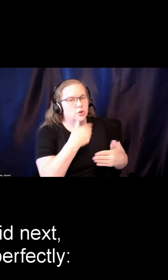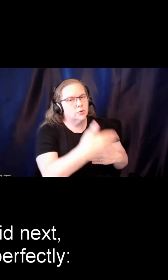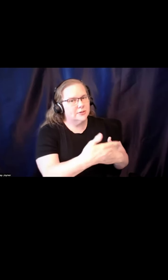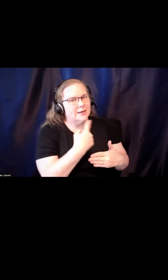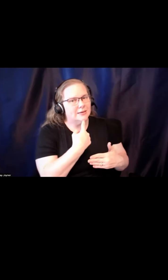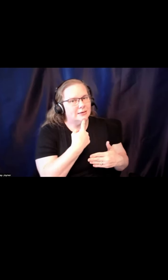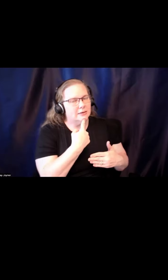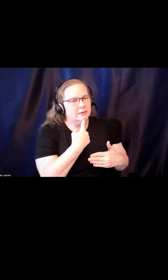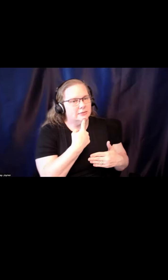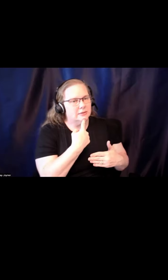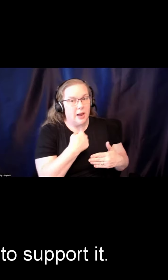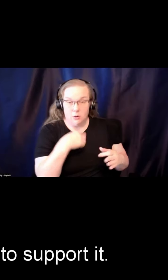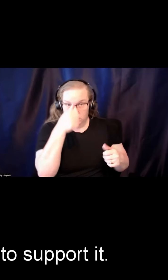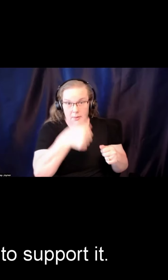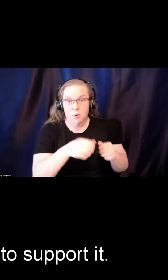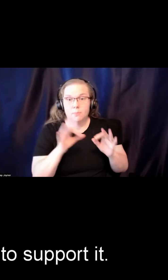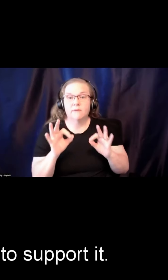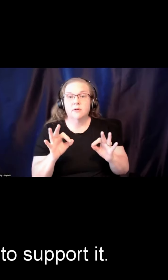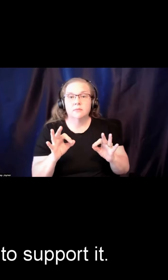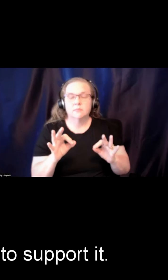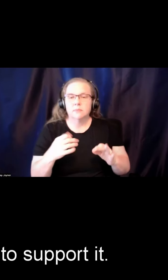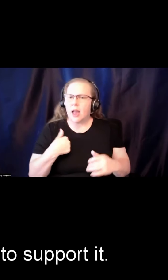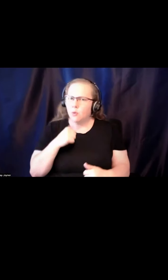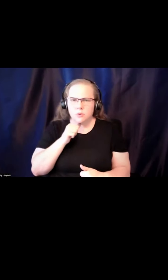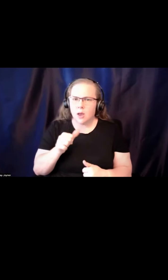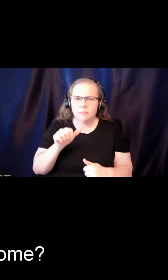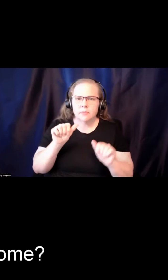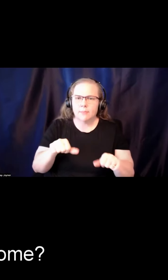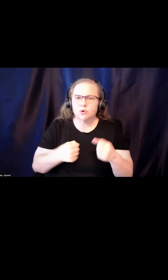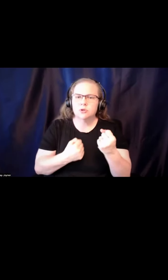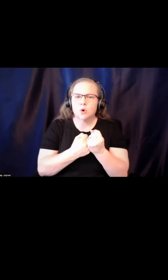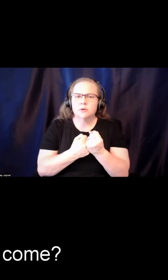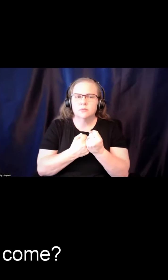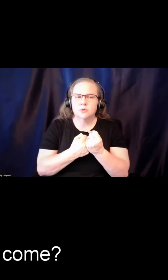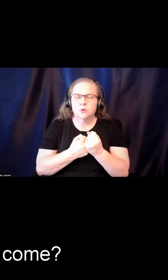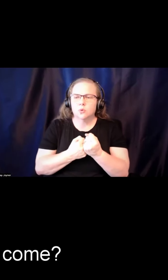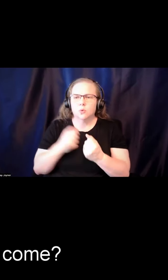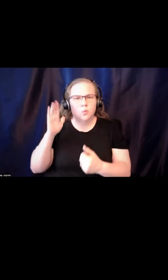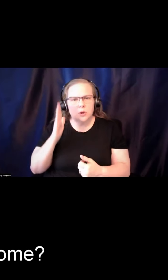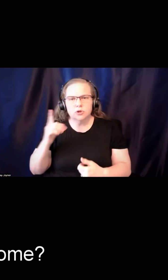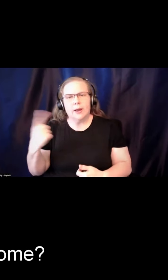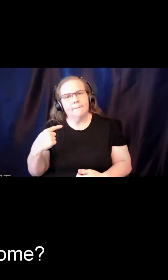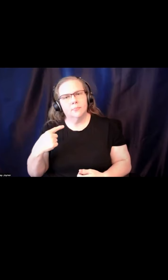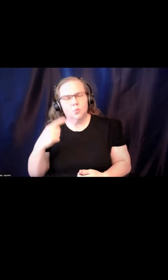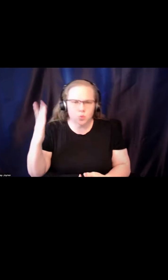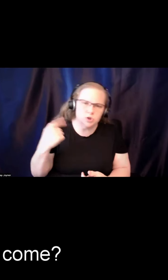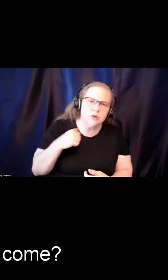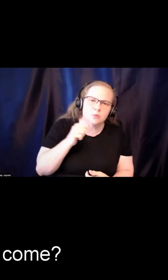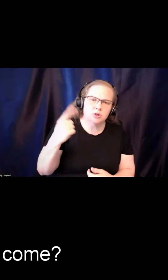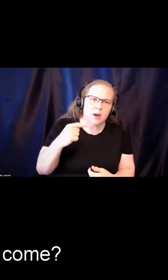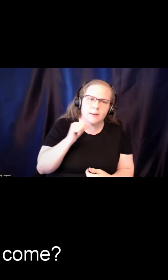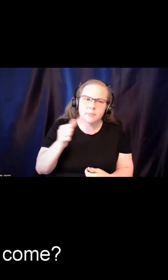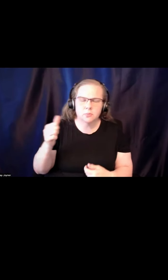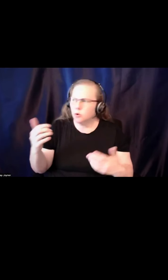remember perfectly. I will not be able to support it. Will she come? Will she not come? Will she come? Will